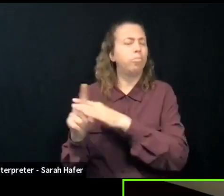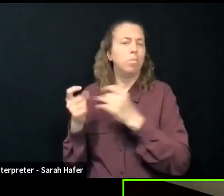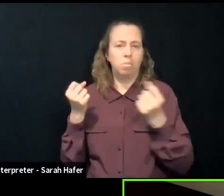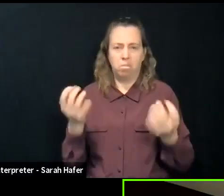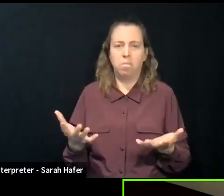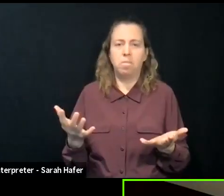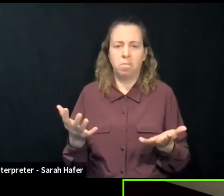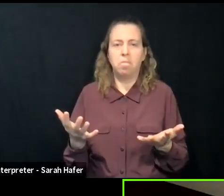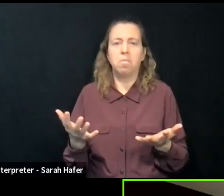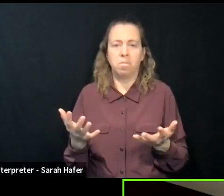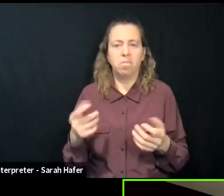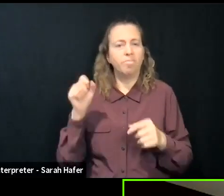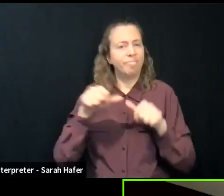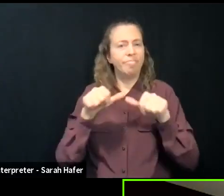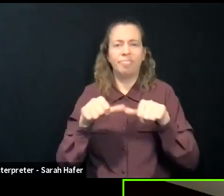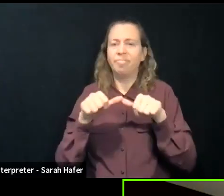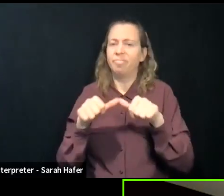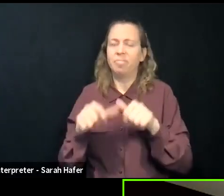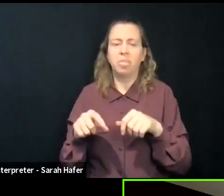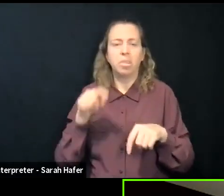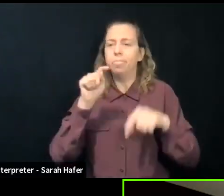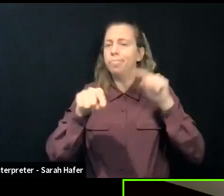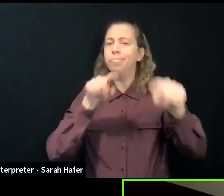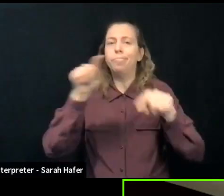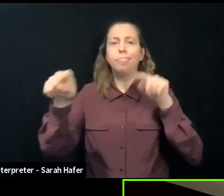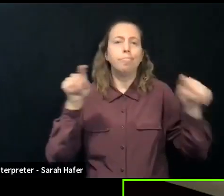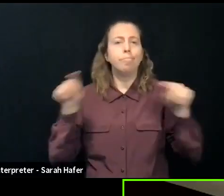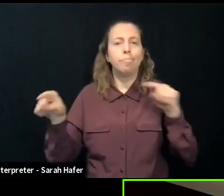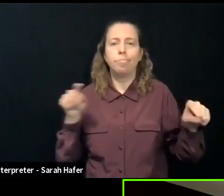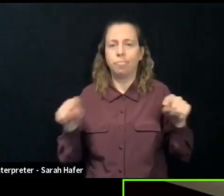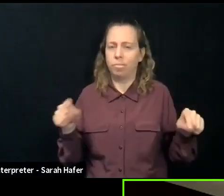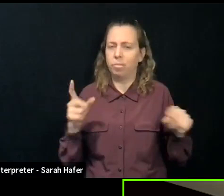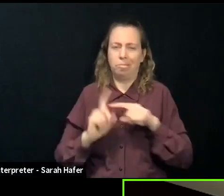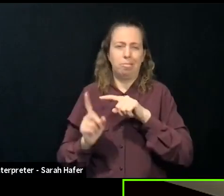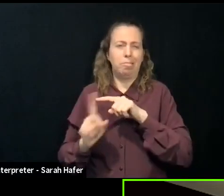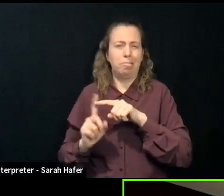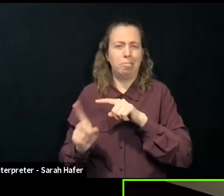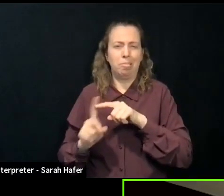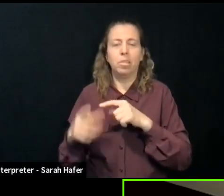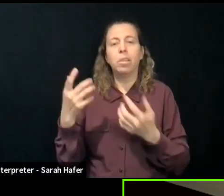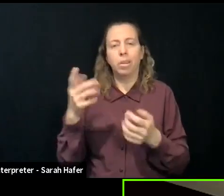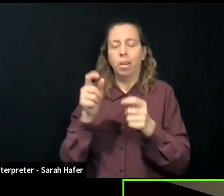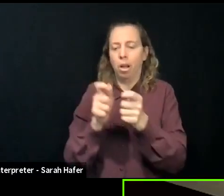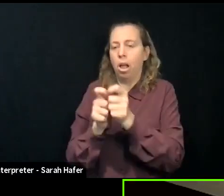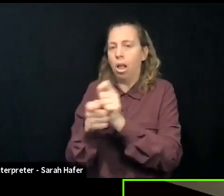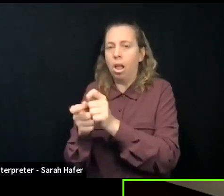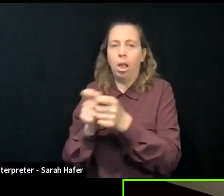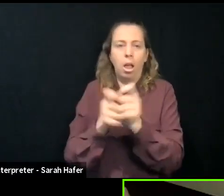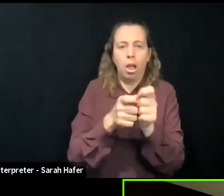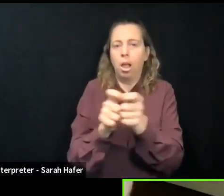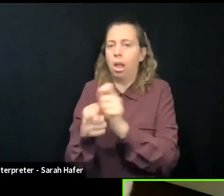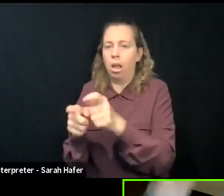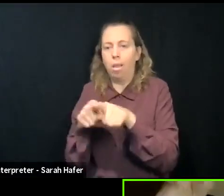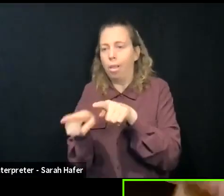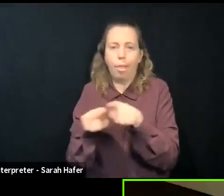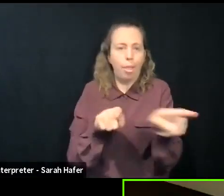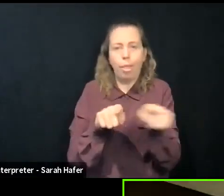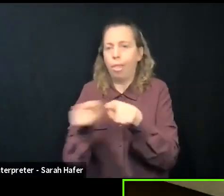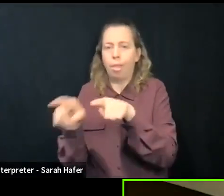that can be created by so many mutations. That said, despite the fact that there are